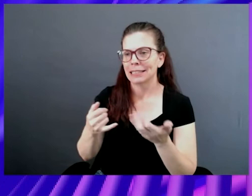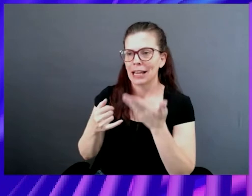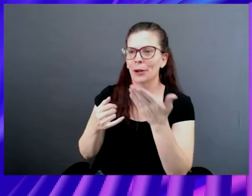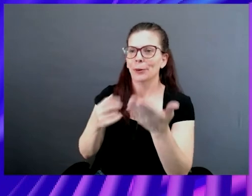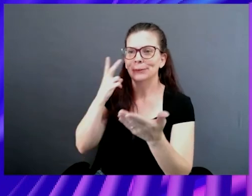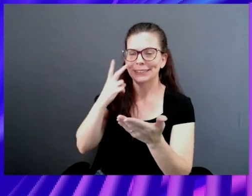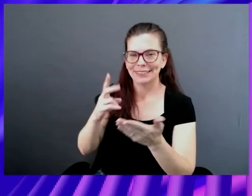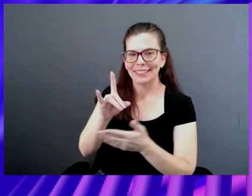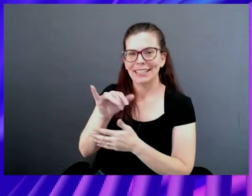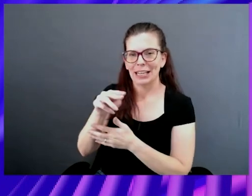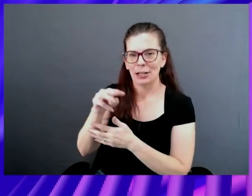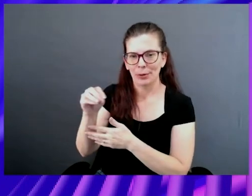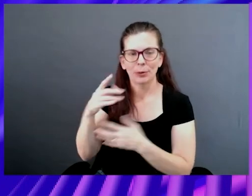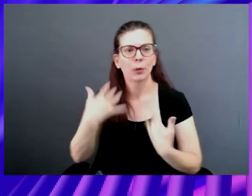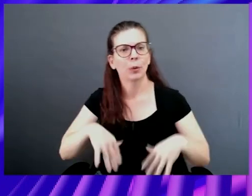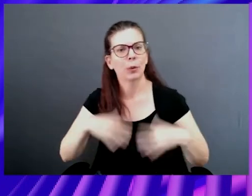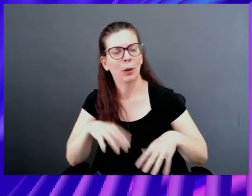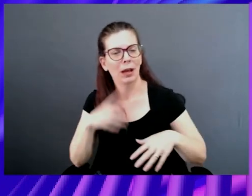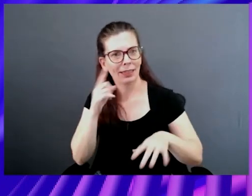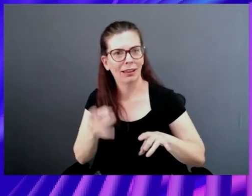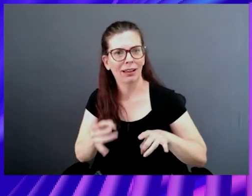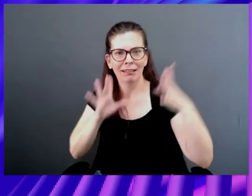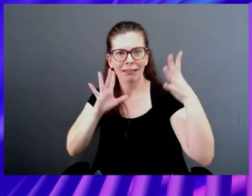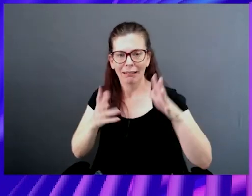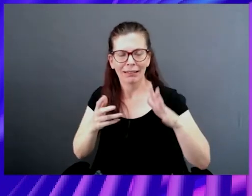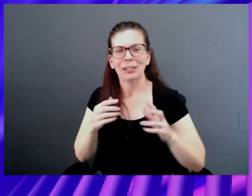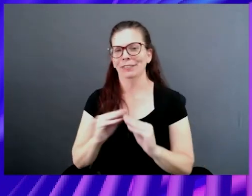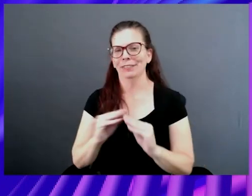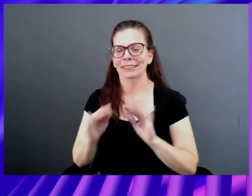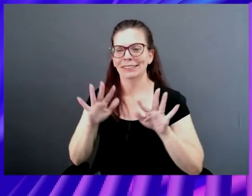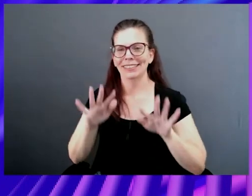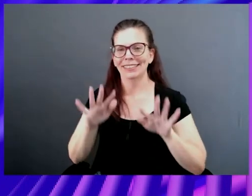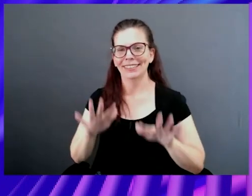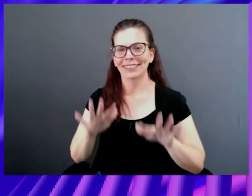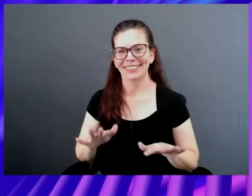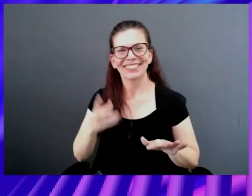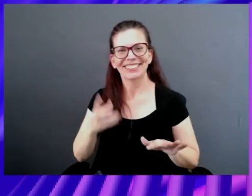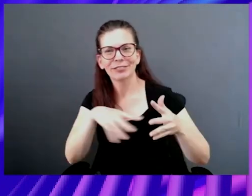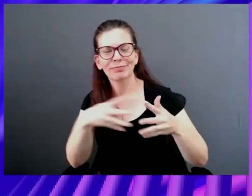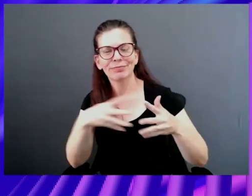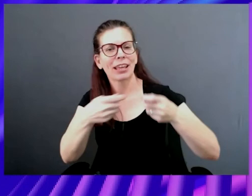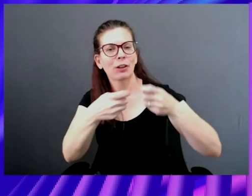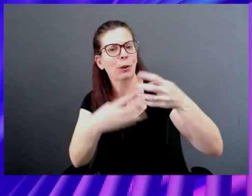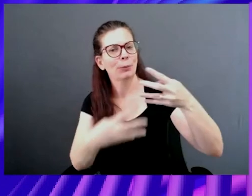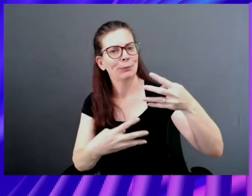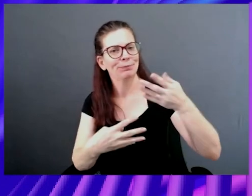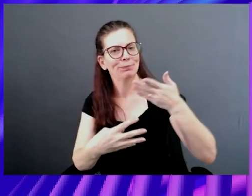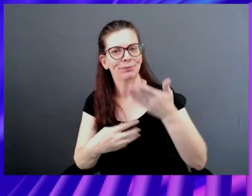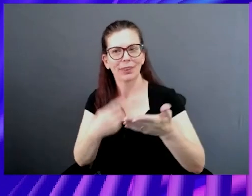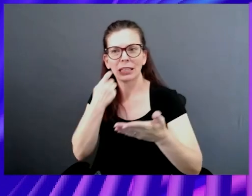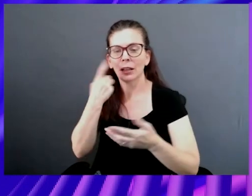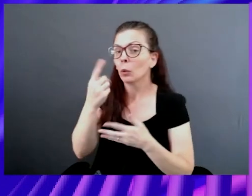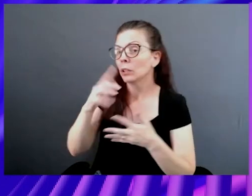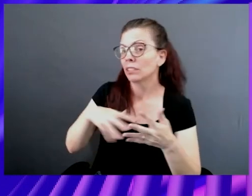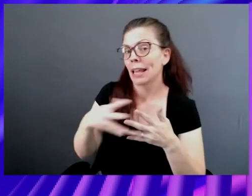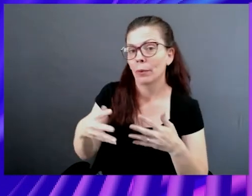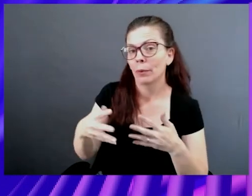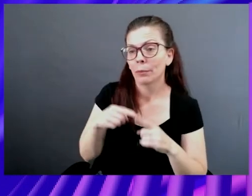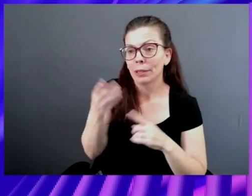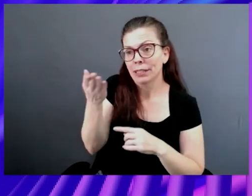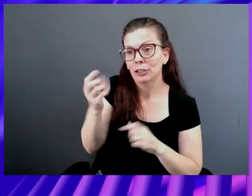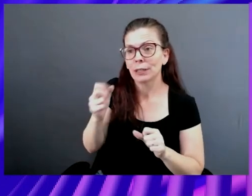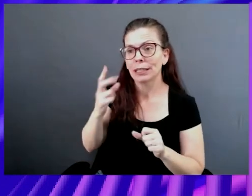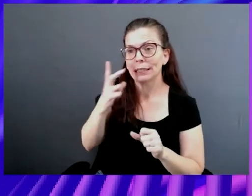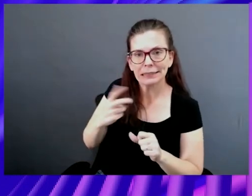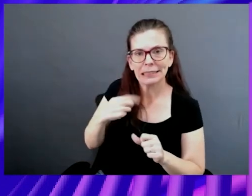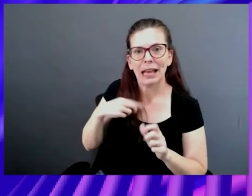Crisis averted. Now we have our existing table, and we can see it's a drop-down box, right? I just have that one table, but here you can see I was able to customize